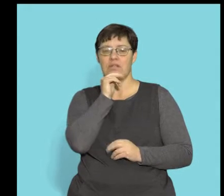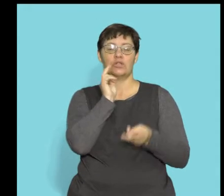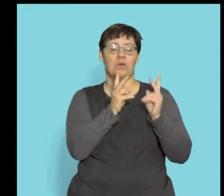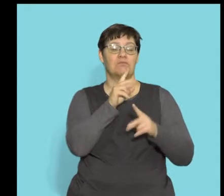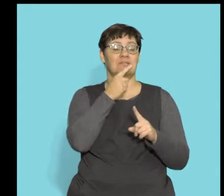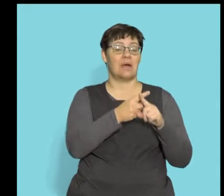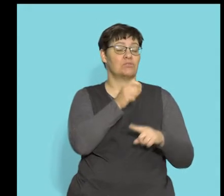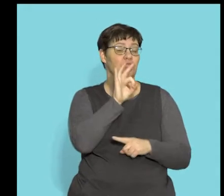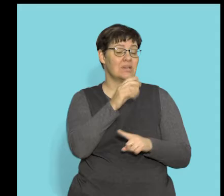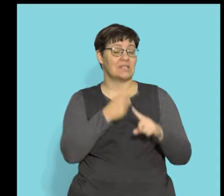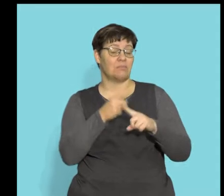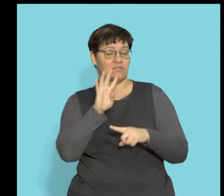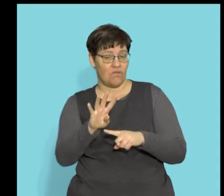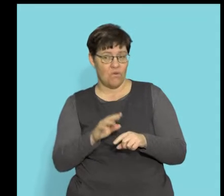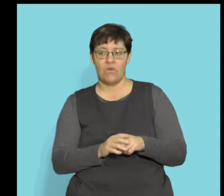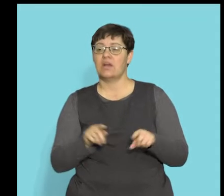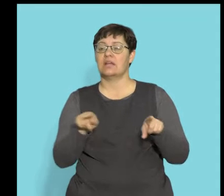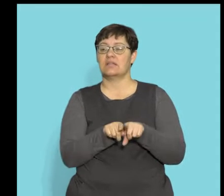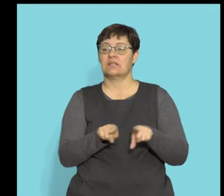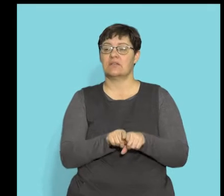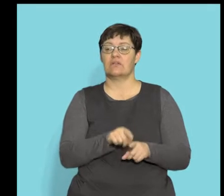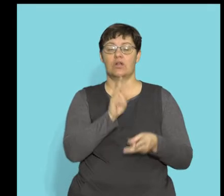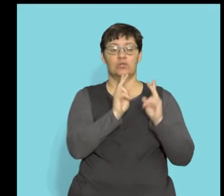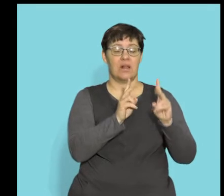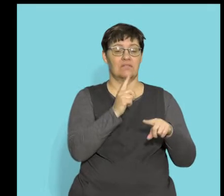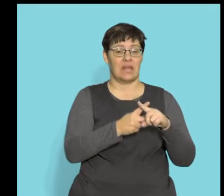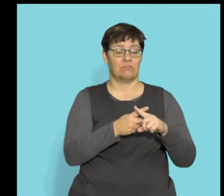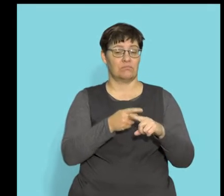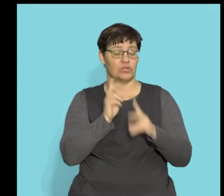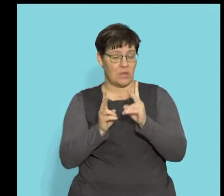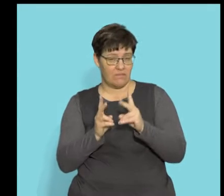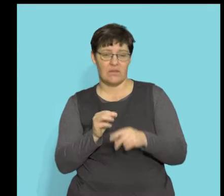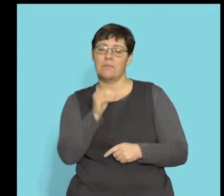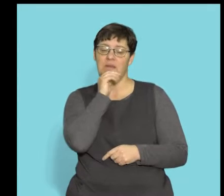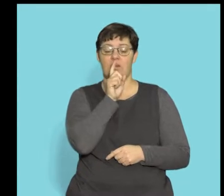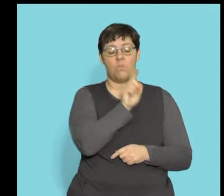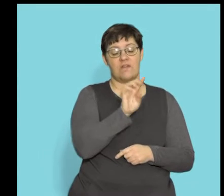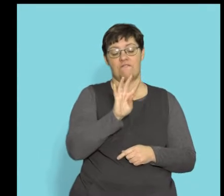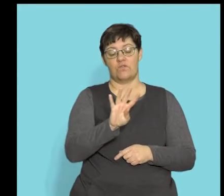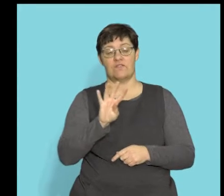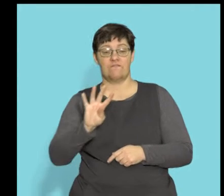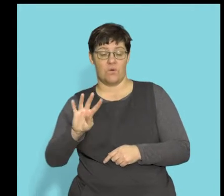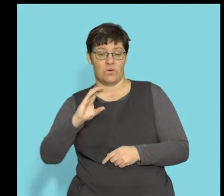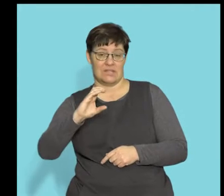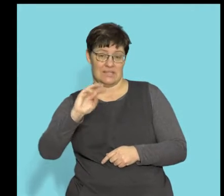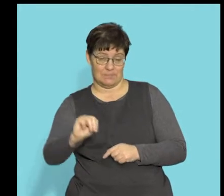This means 12 times 3 times 4 is the same thing as 12 times 12, which is just going to give